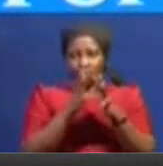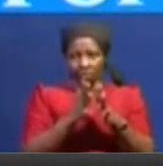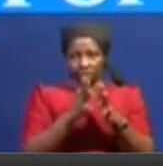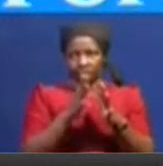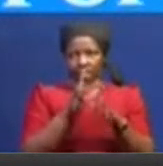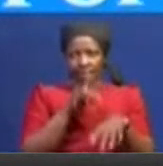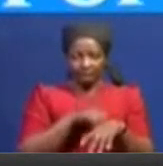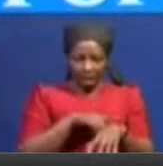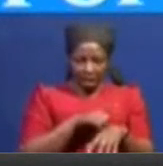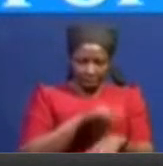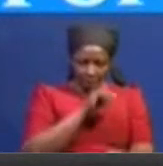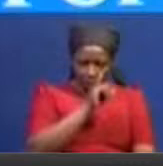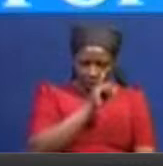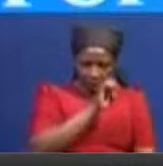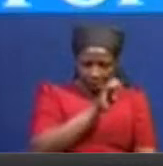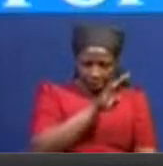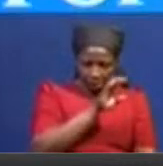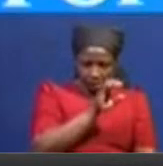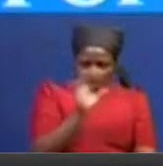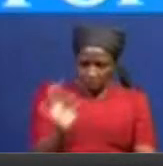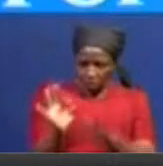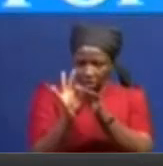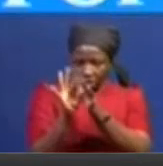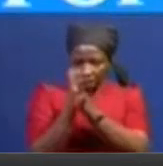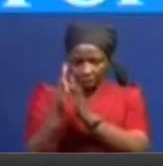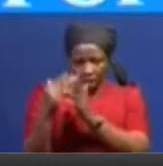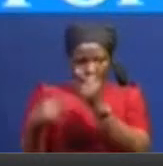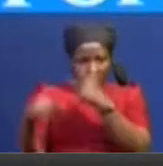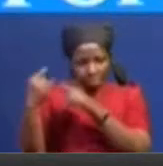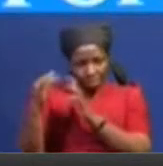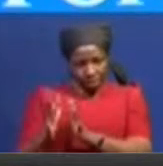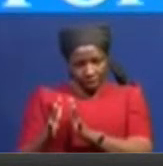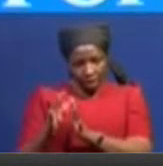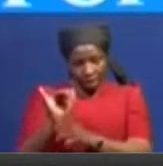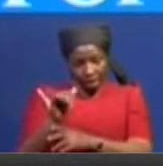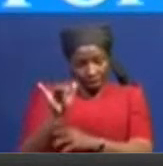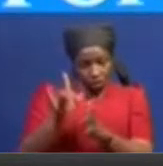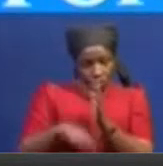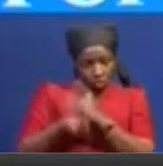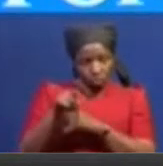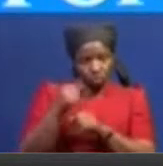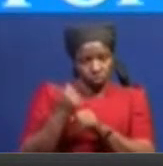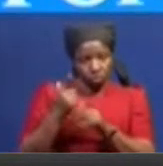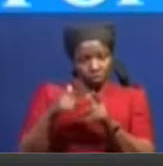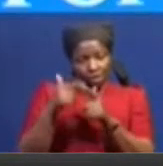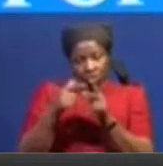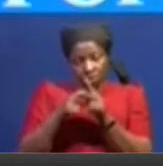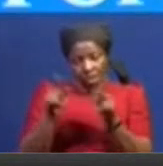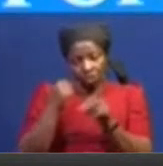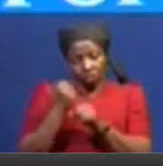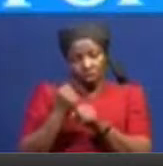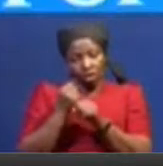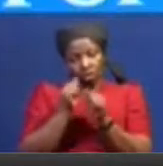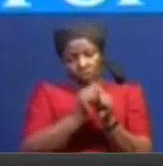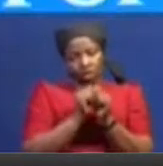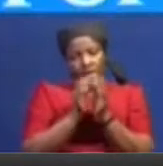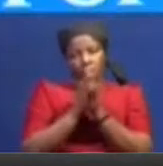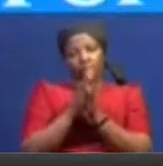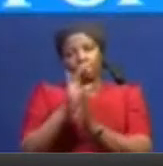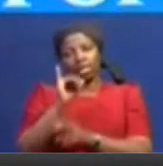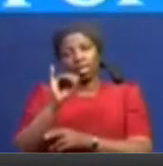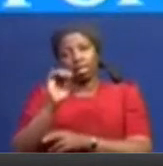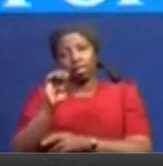put IEBC together with the winner, and by experience, that's what you do. You start working together with IEBC.